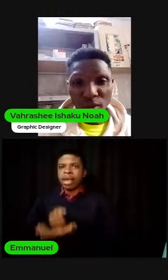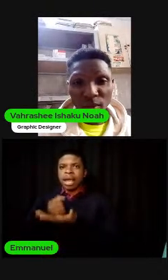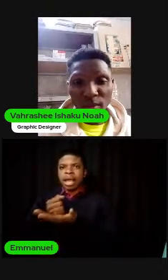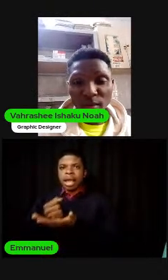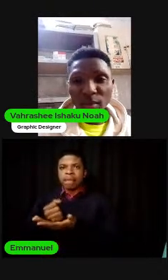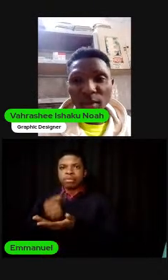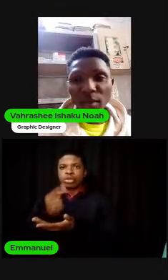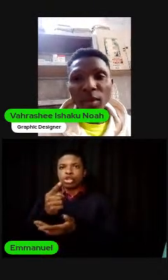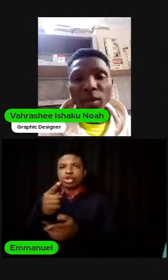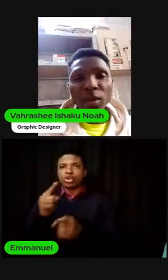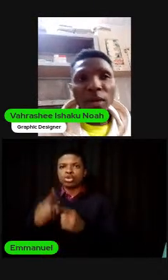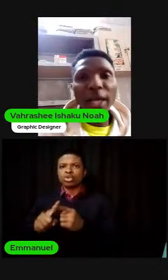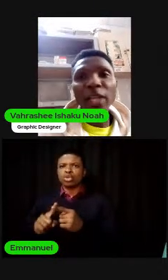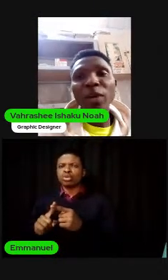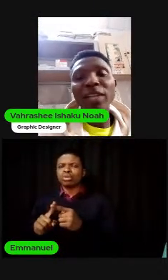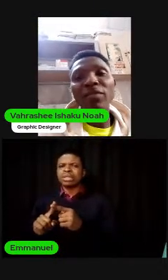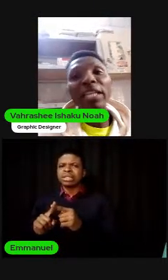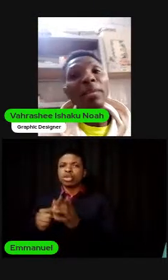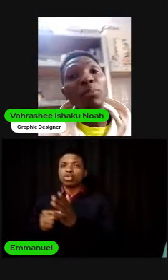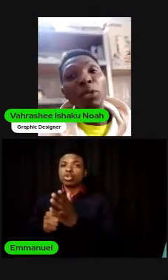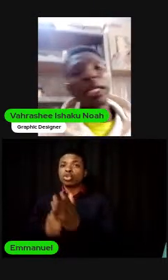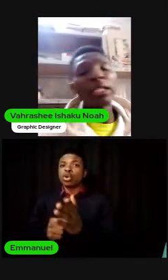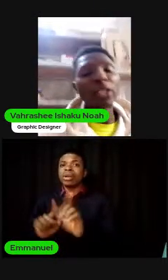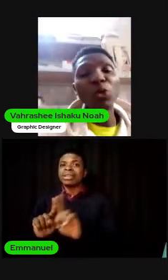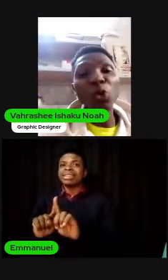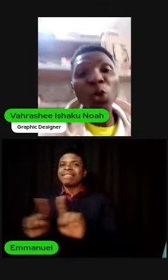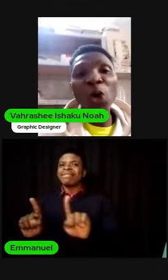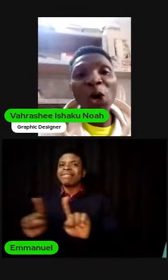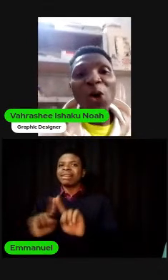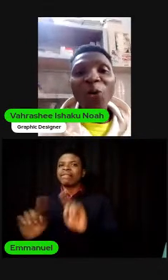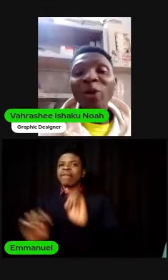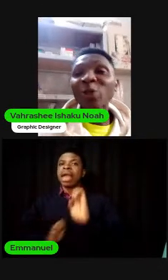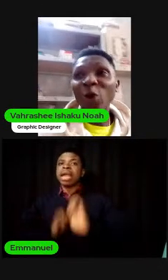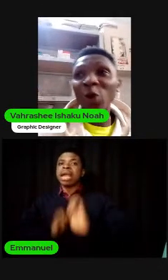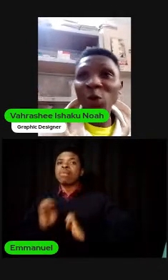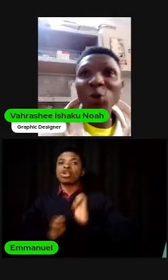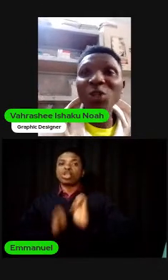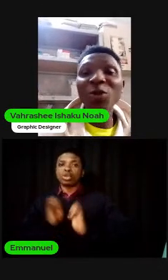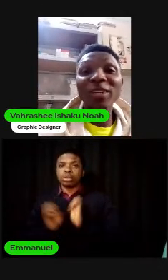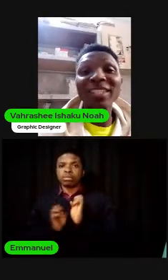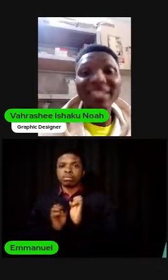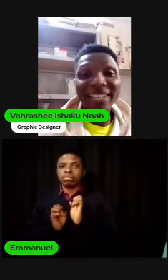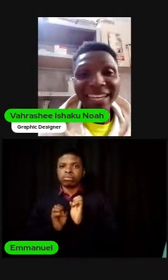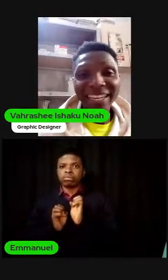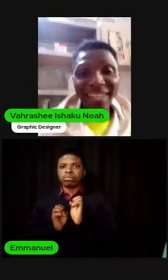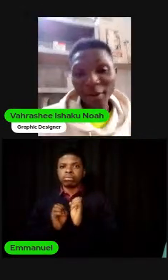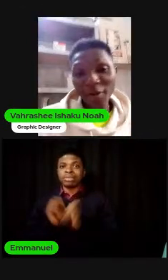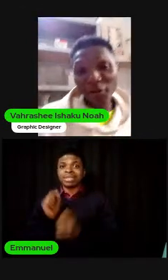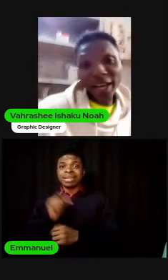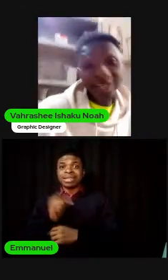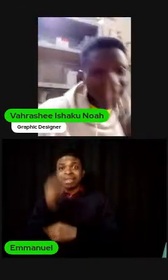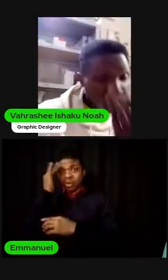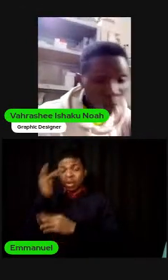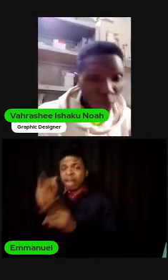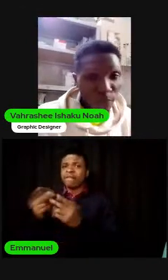emotions. That is why it's very important to know what color to use in what design.